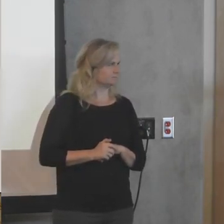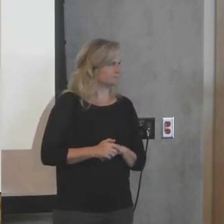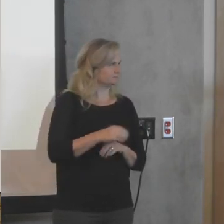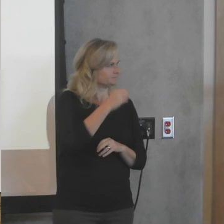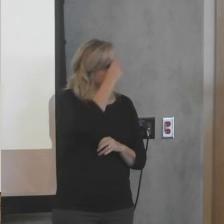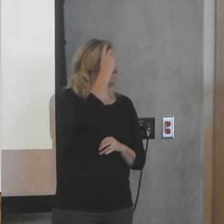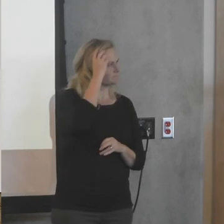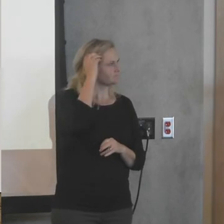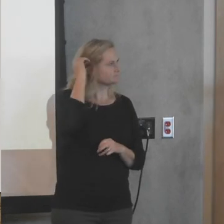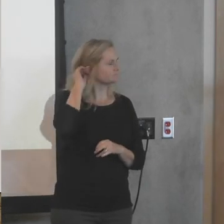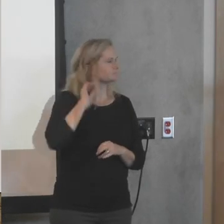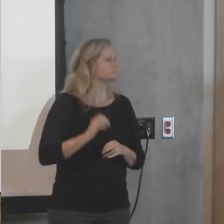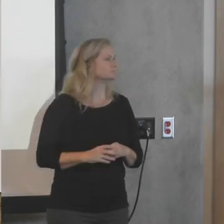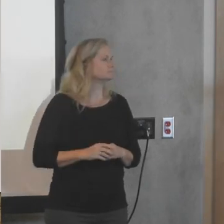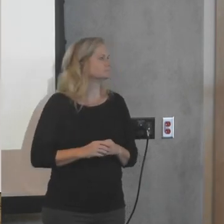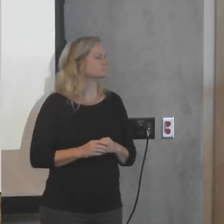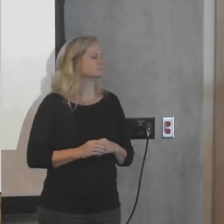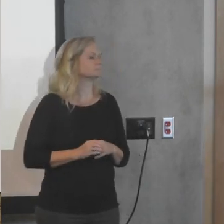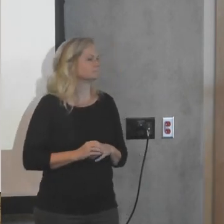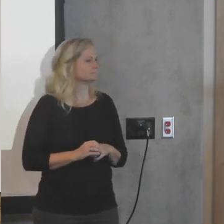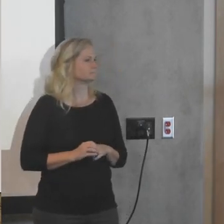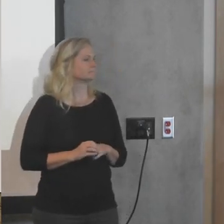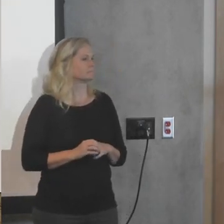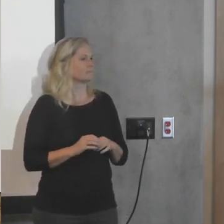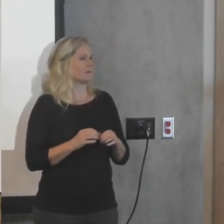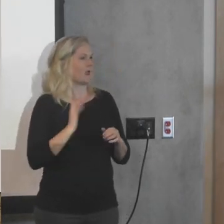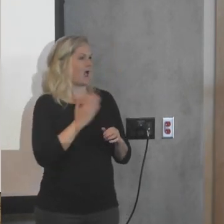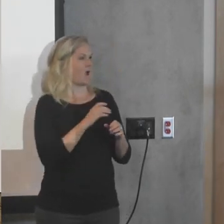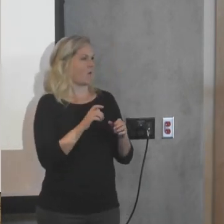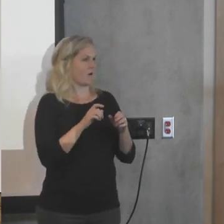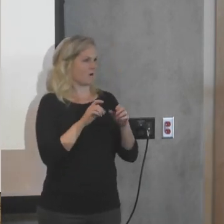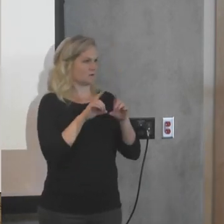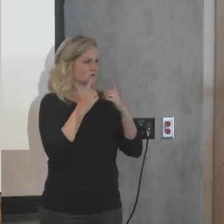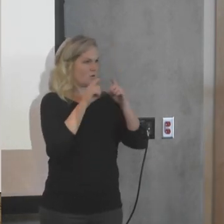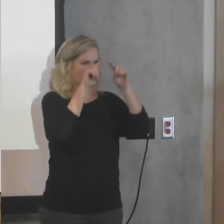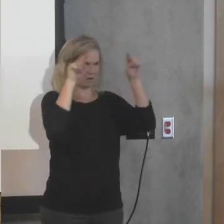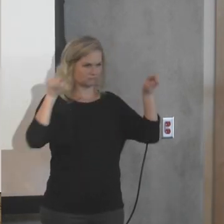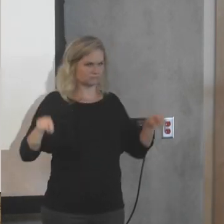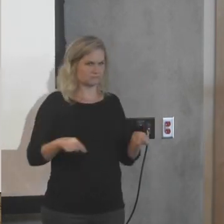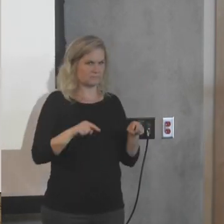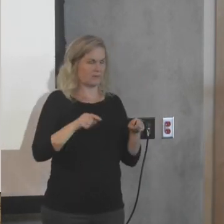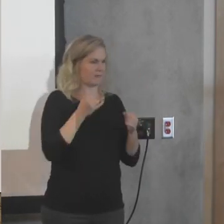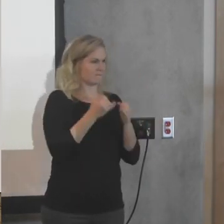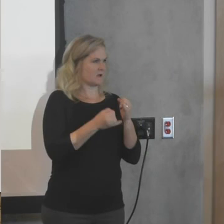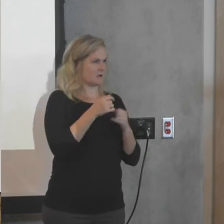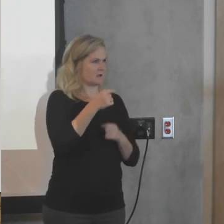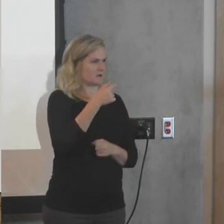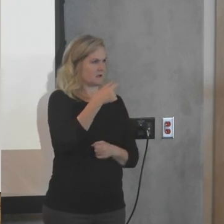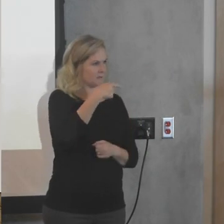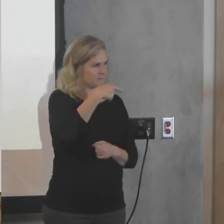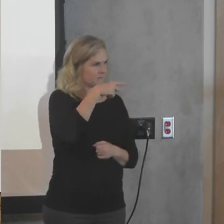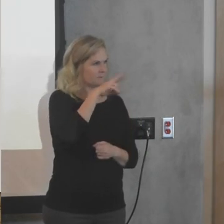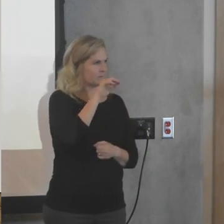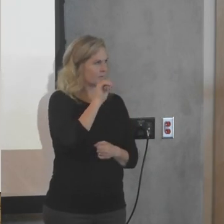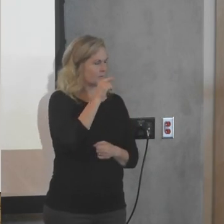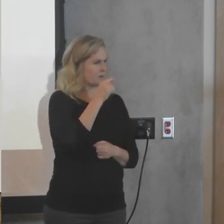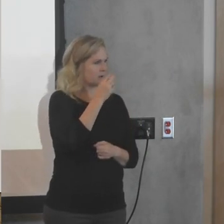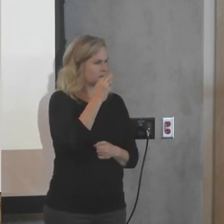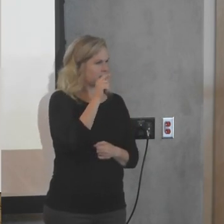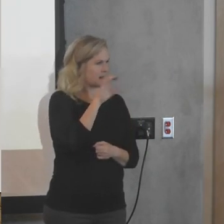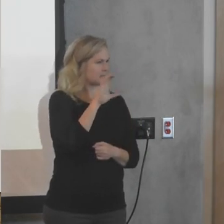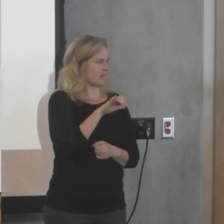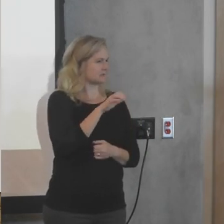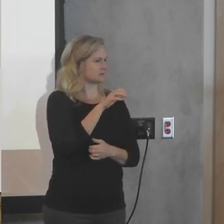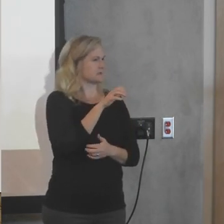Okay, and then one of the final rings of our donut is pragmatic language skills, and those are our social language skills